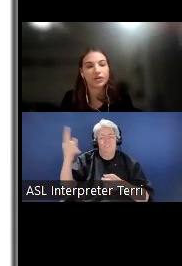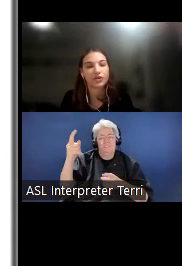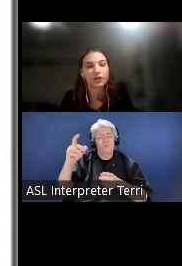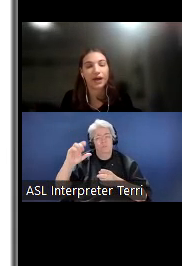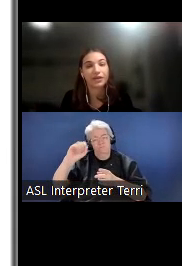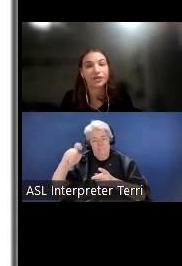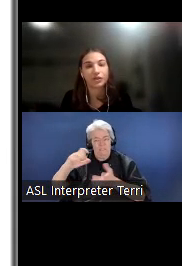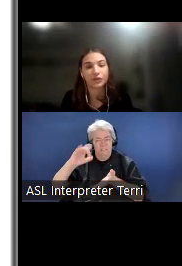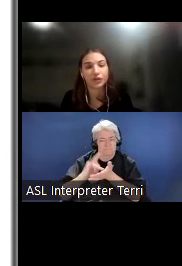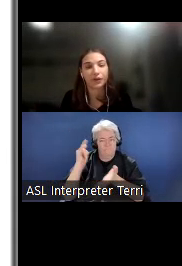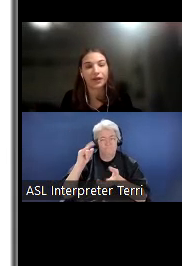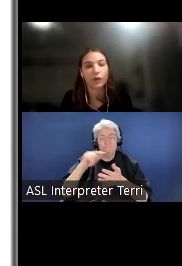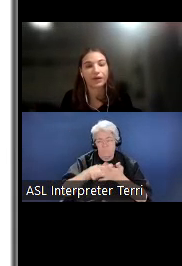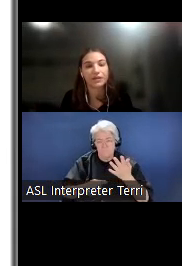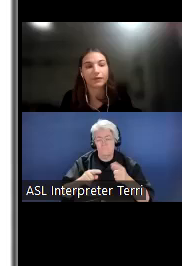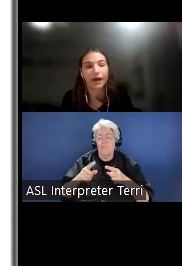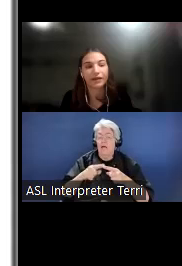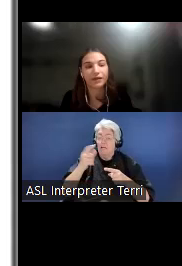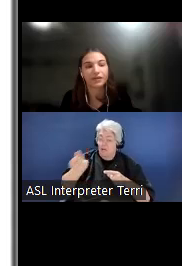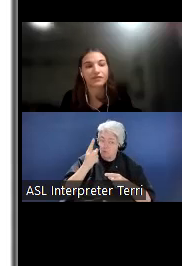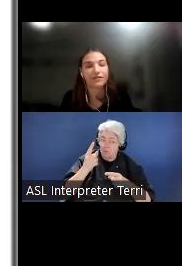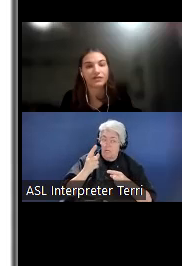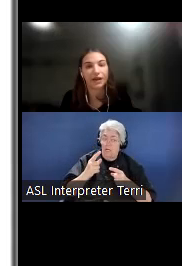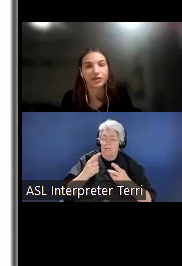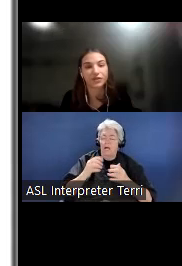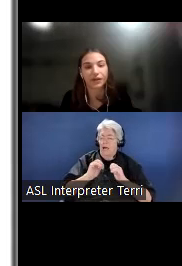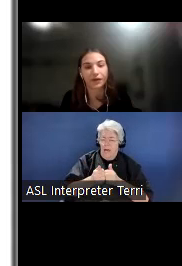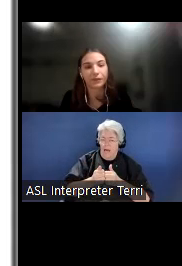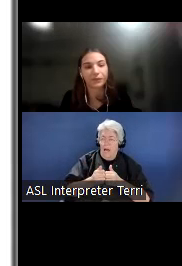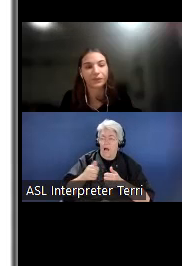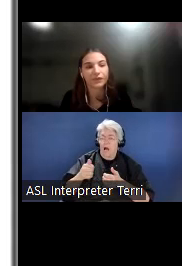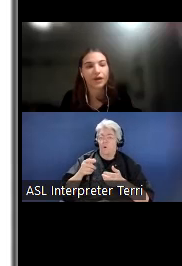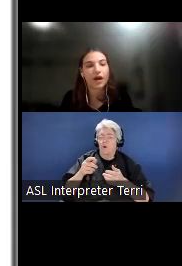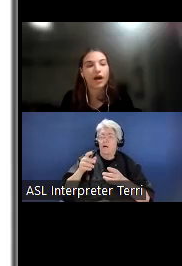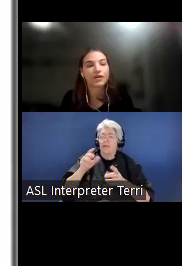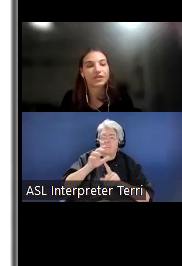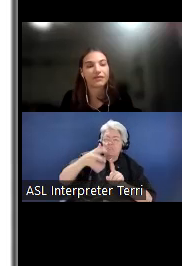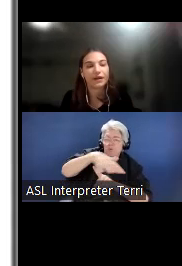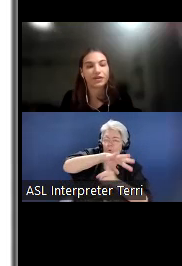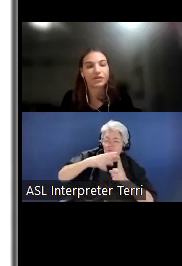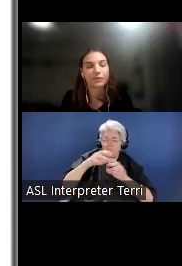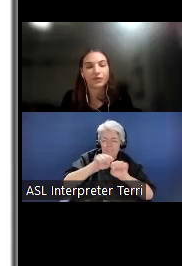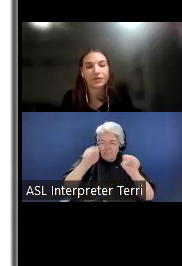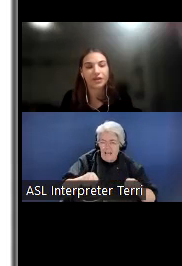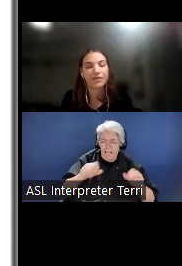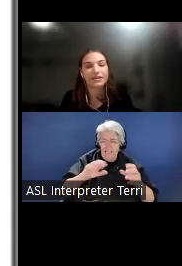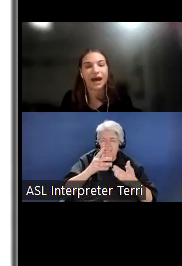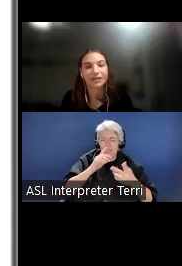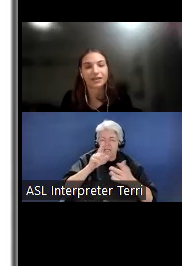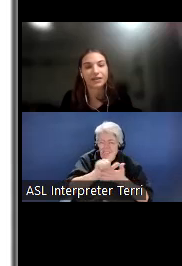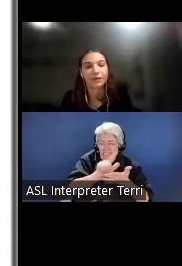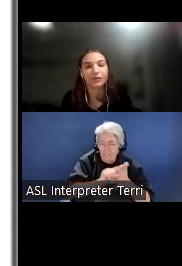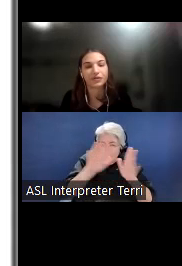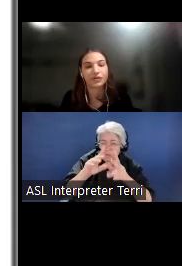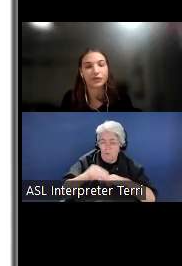the role social and institutional inequalities play in a survivor's financial security, understand financial abuse and